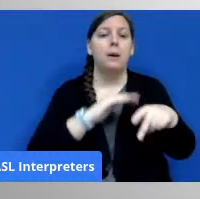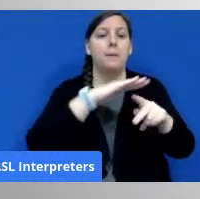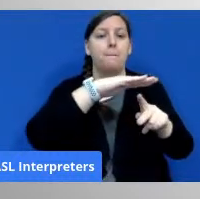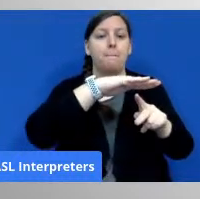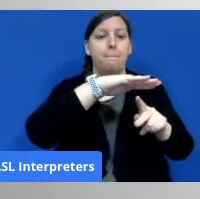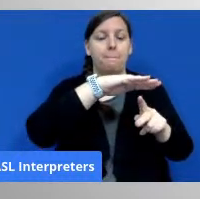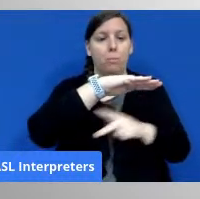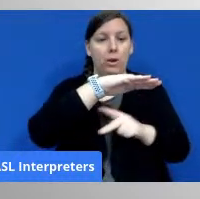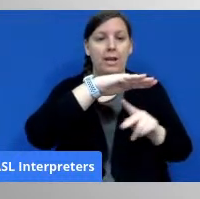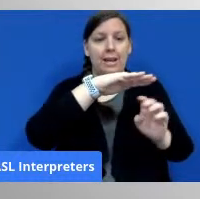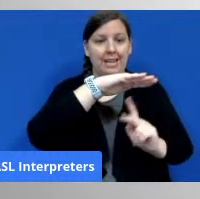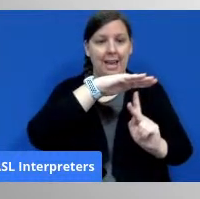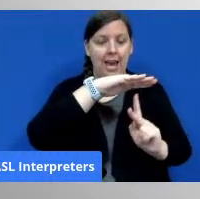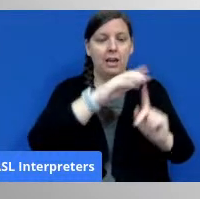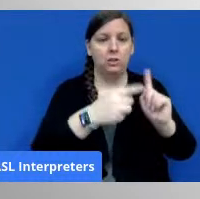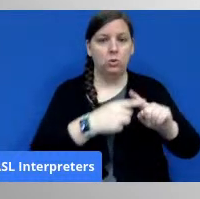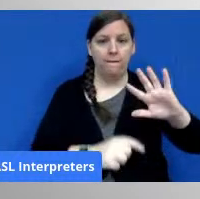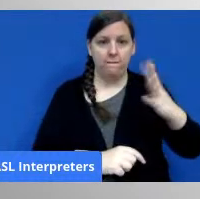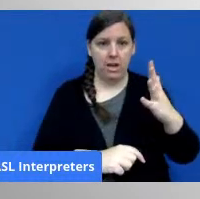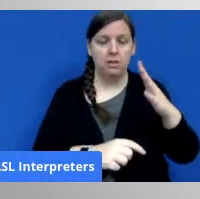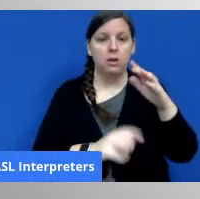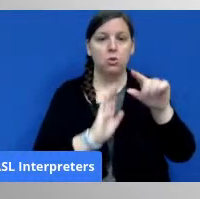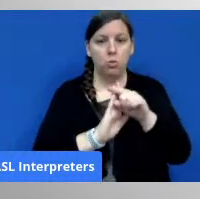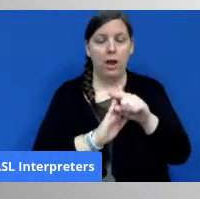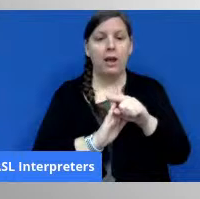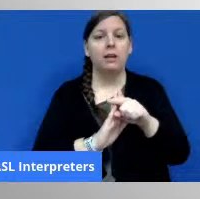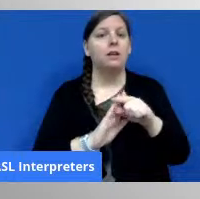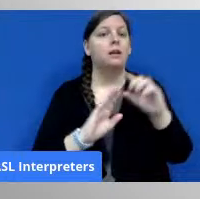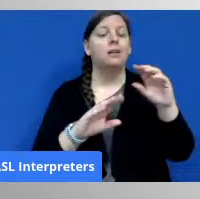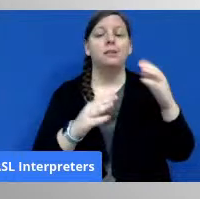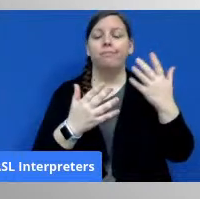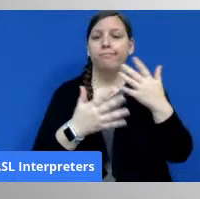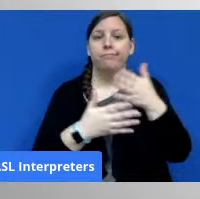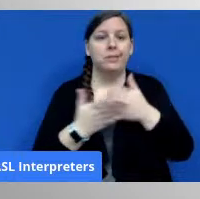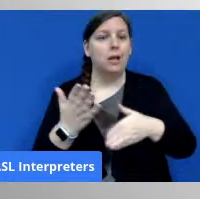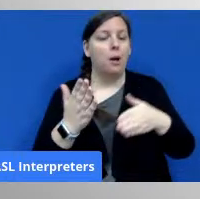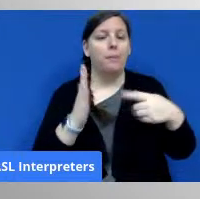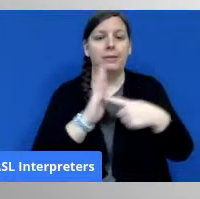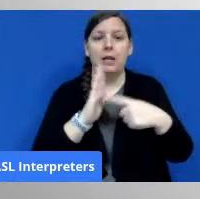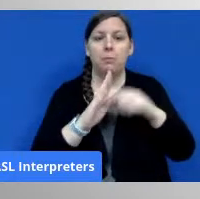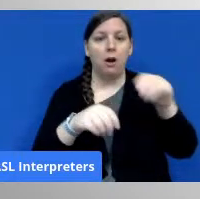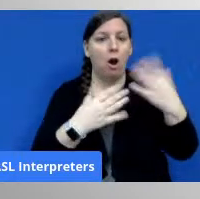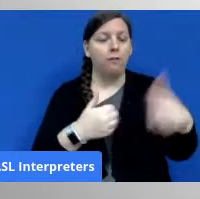grade. Some offerings at schools include game time, homework help,